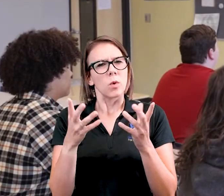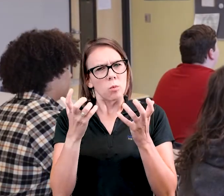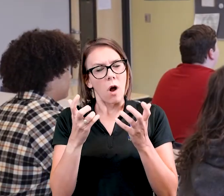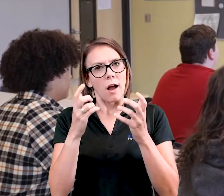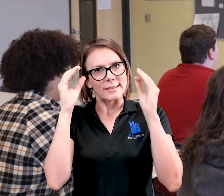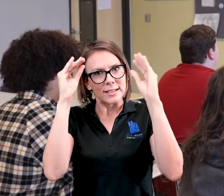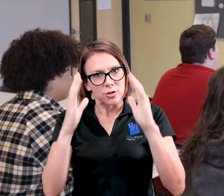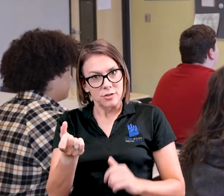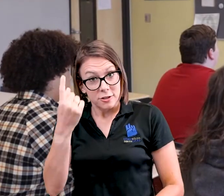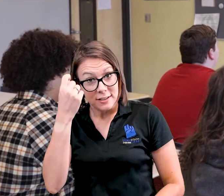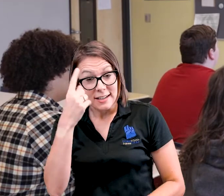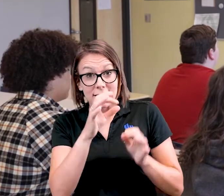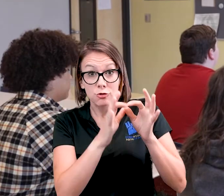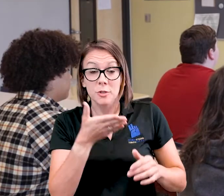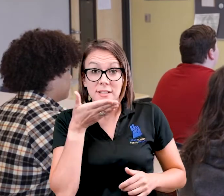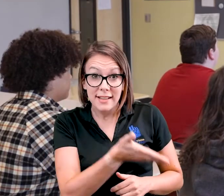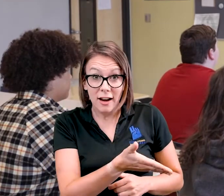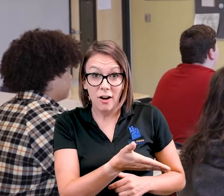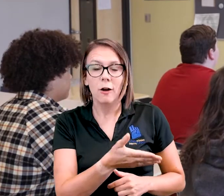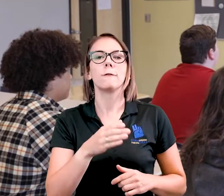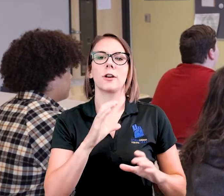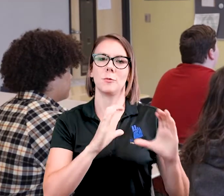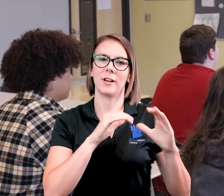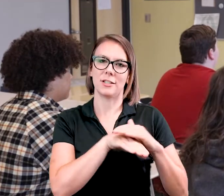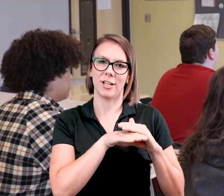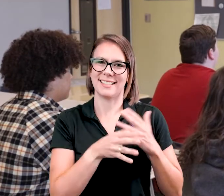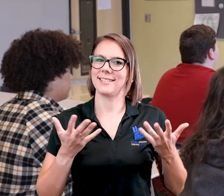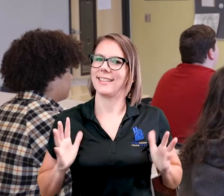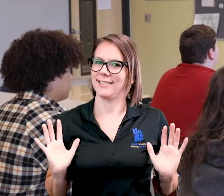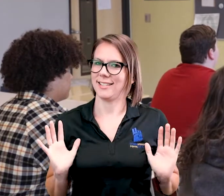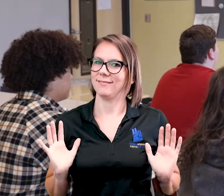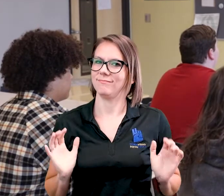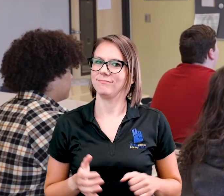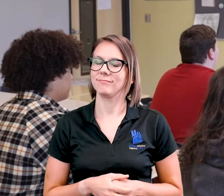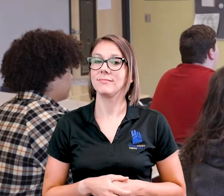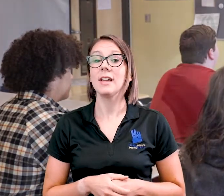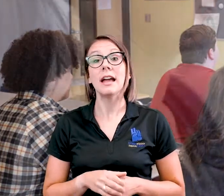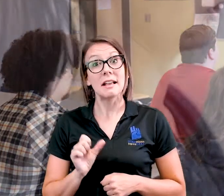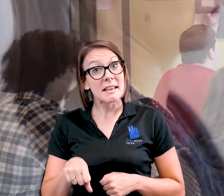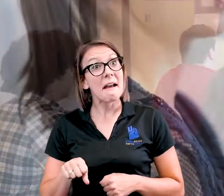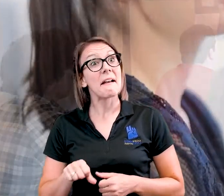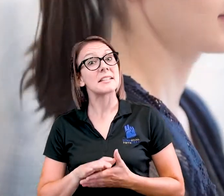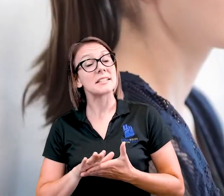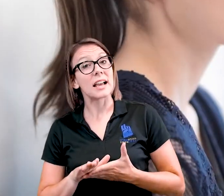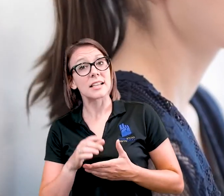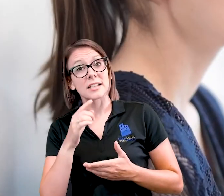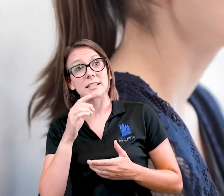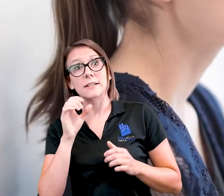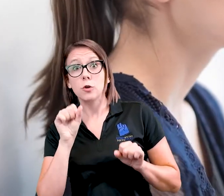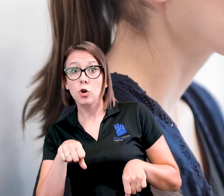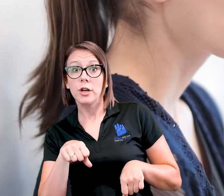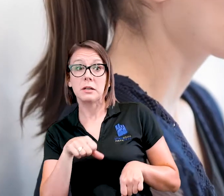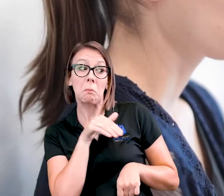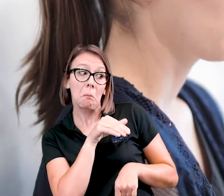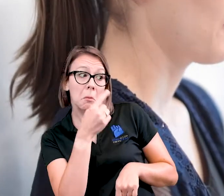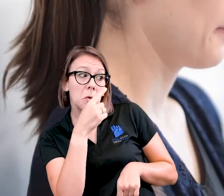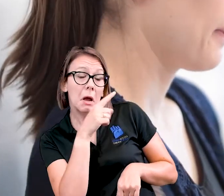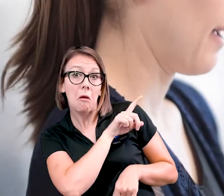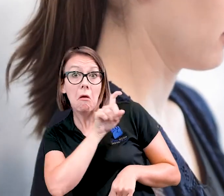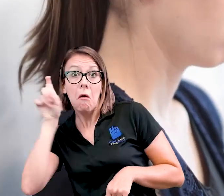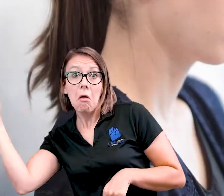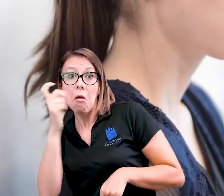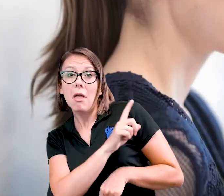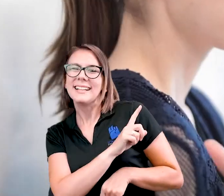teachers that interpreters are only there to facilitate communication. While it would be helpful to have another adult run and go grab